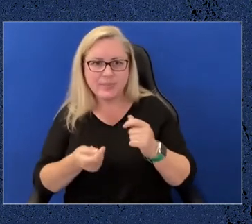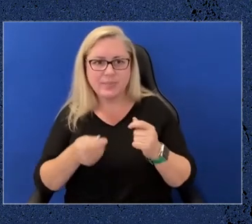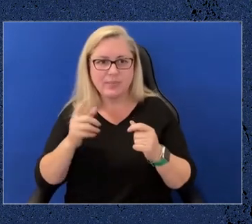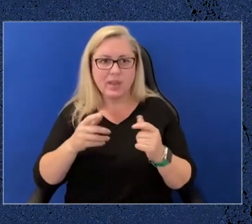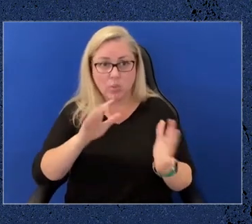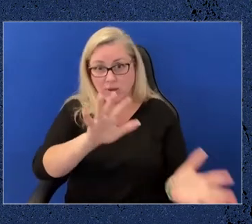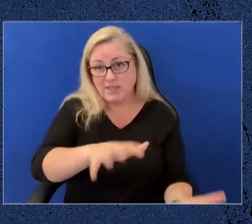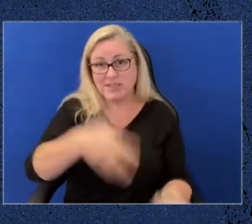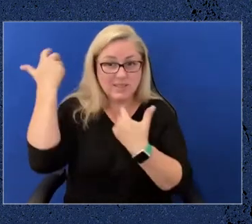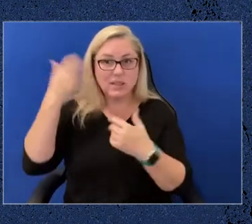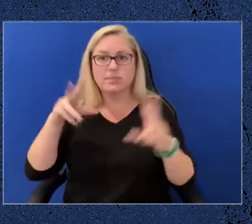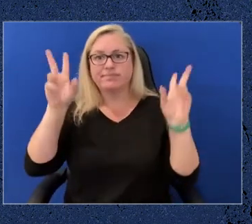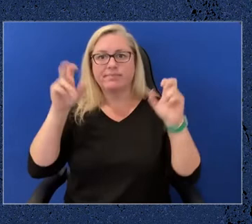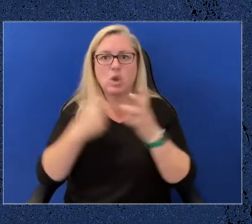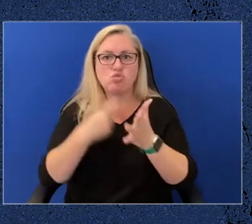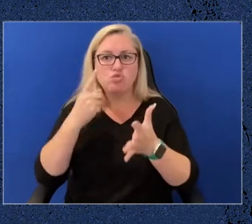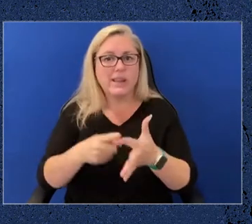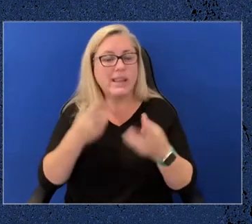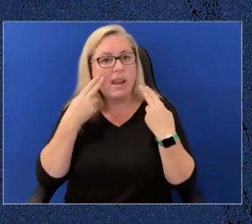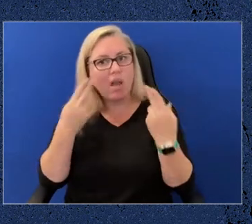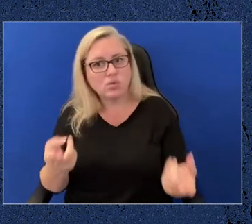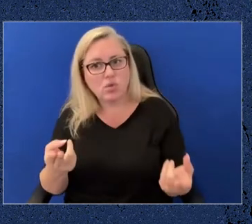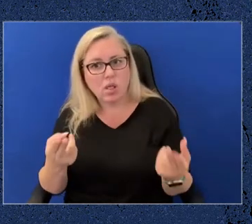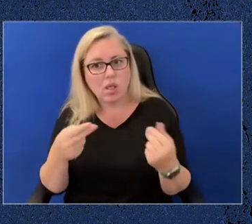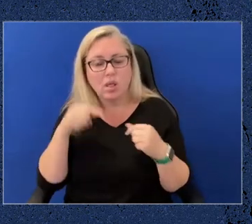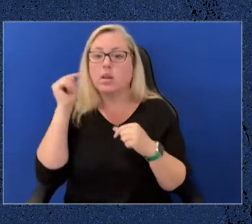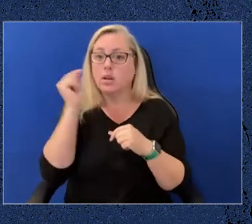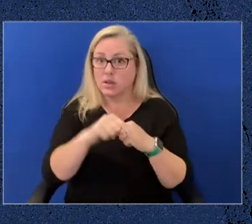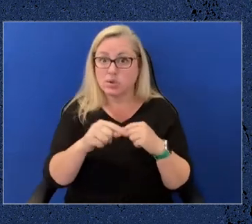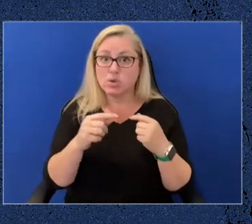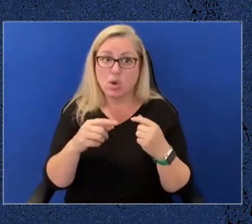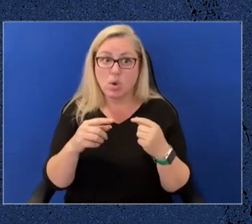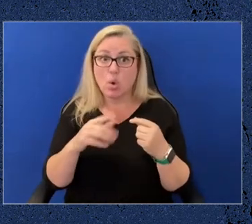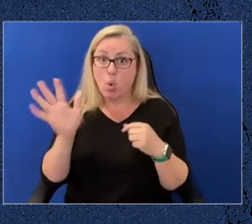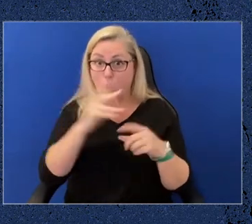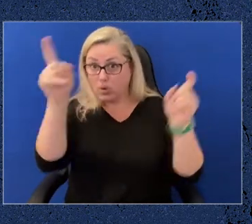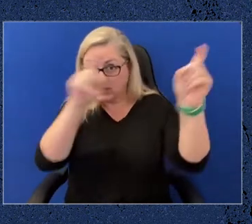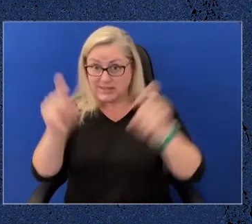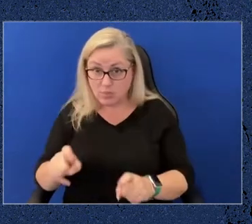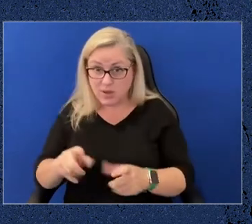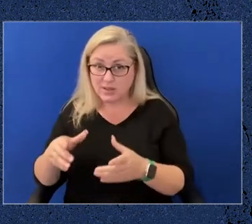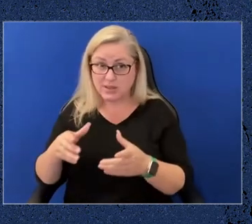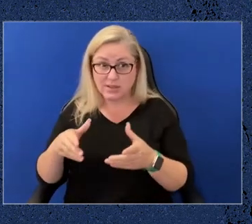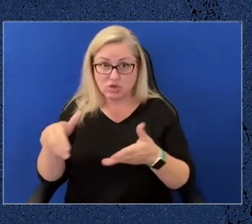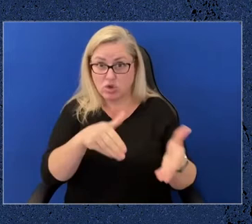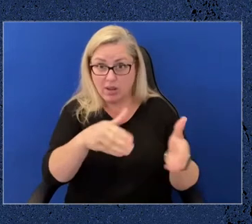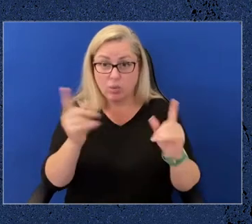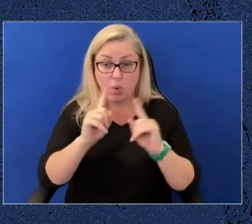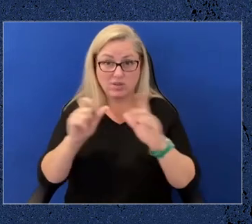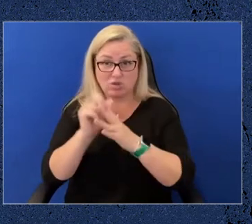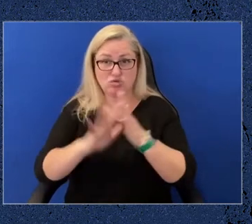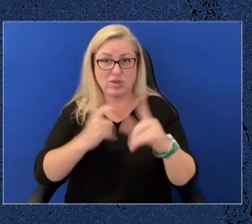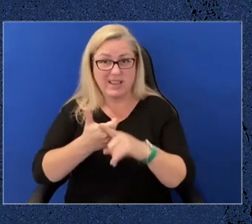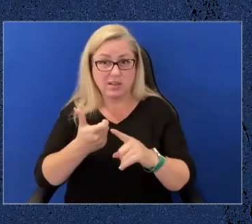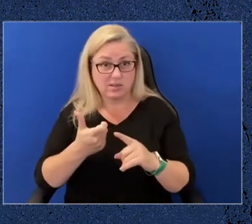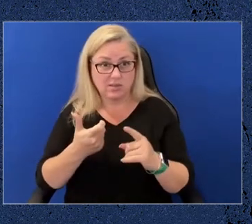called renaturalising, and when you expose a stormwater or a creek, so all stormwater channels are creeks. It's really just that simple. Don't be deceived.